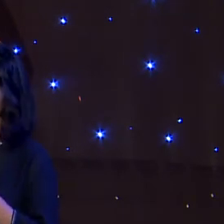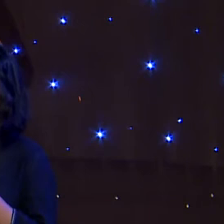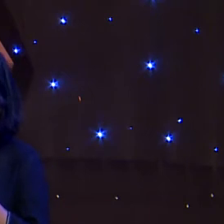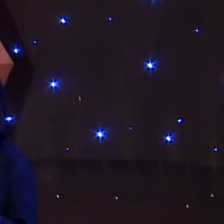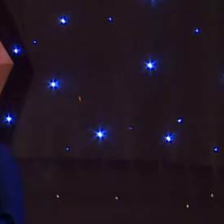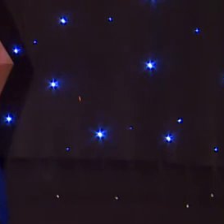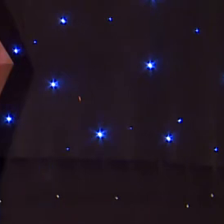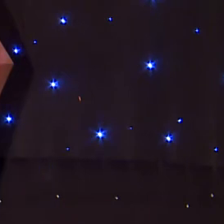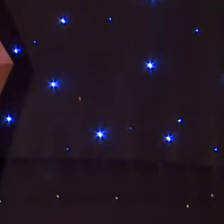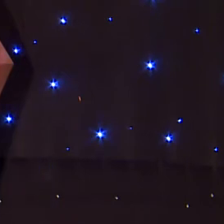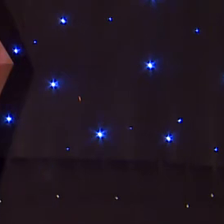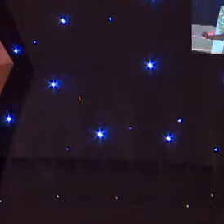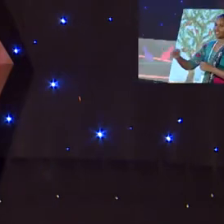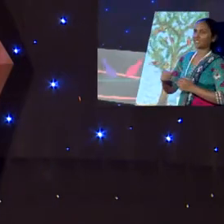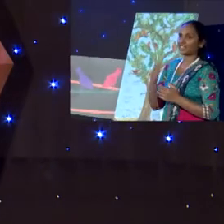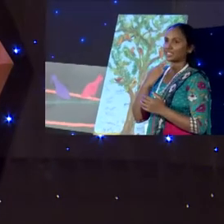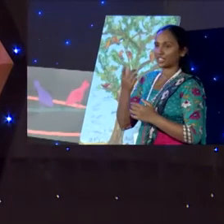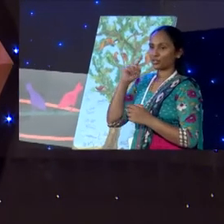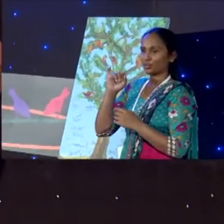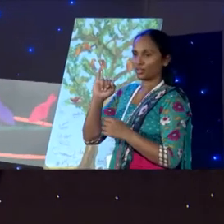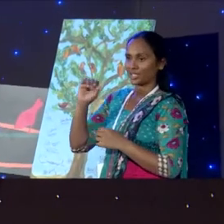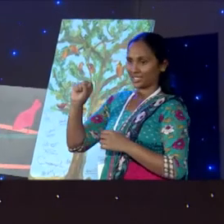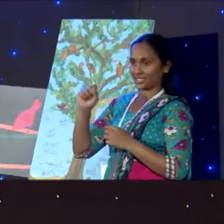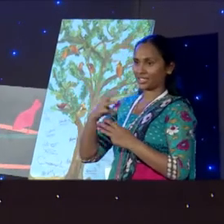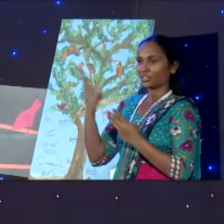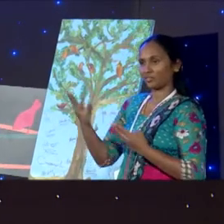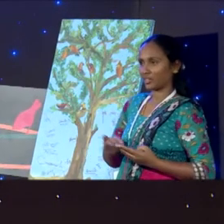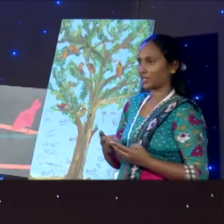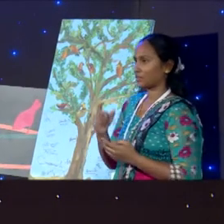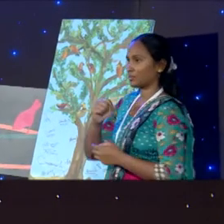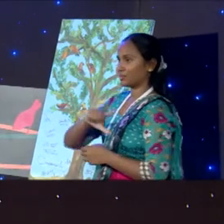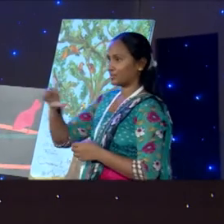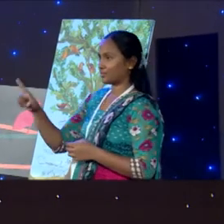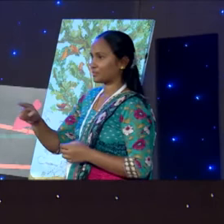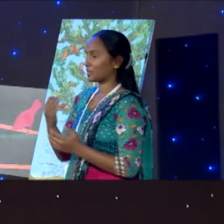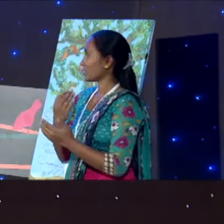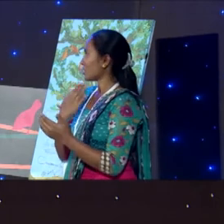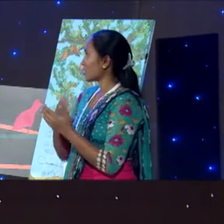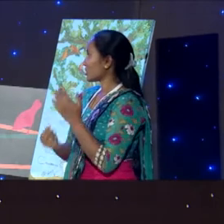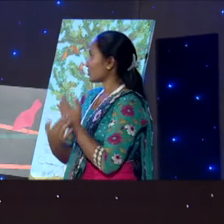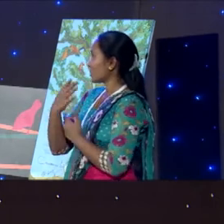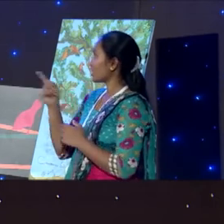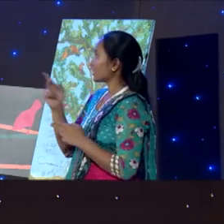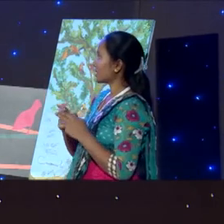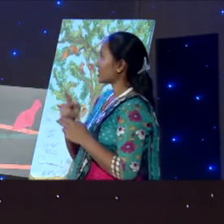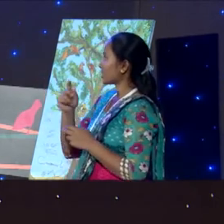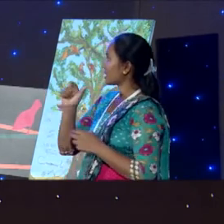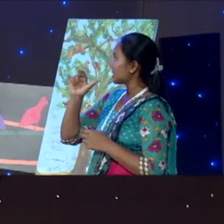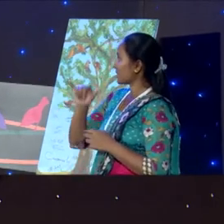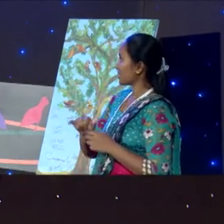team, to Bangalore for the city it is, and to the warm welcome. Good morning, everyone. My name is Kalyani